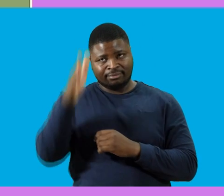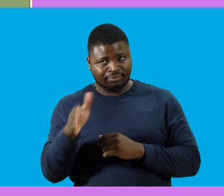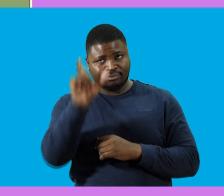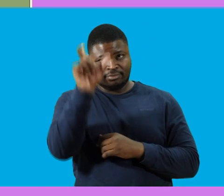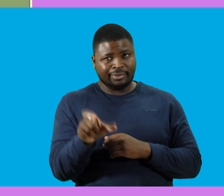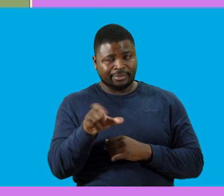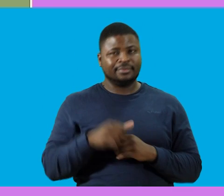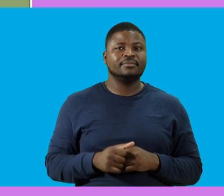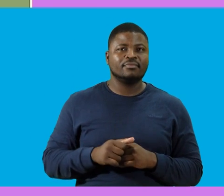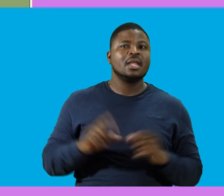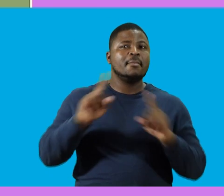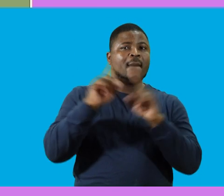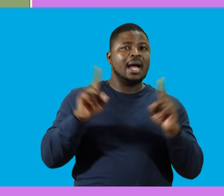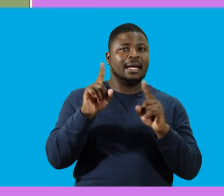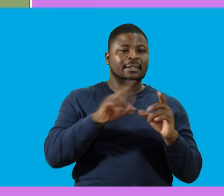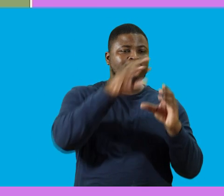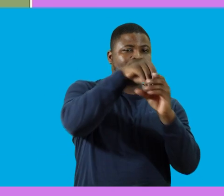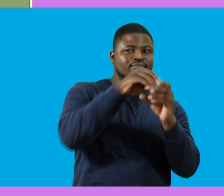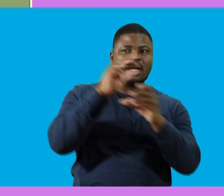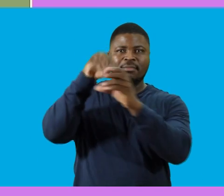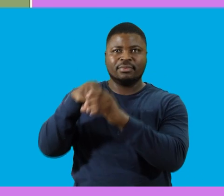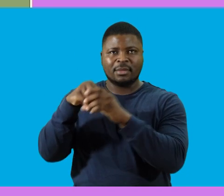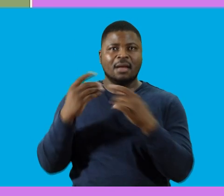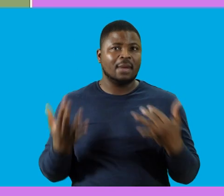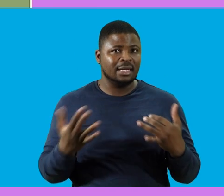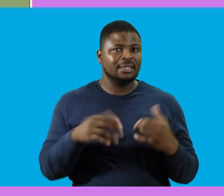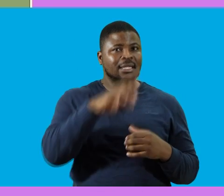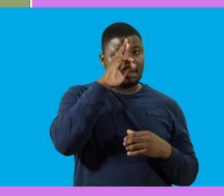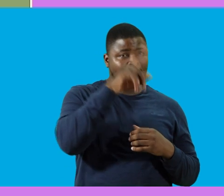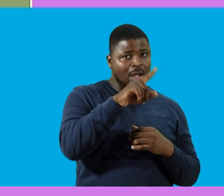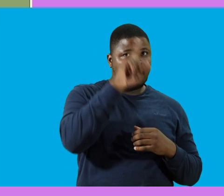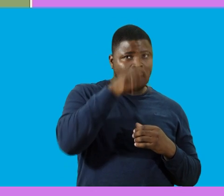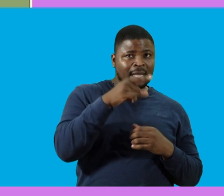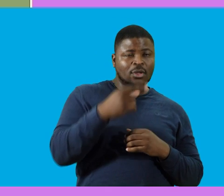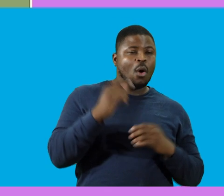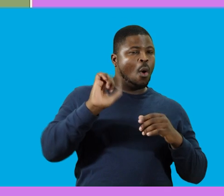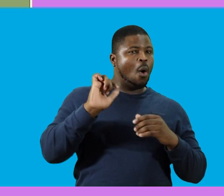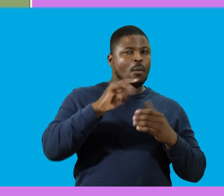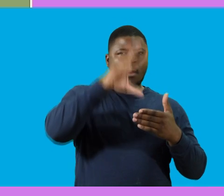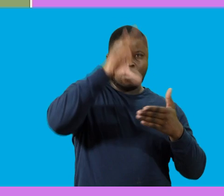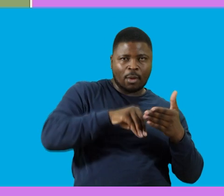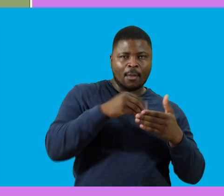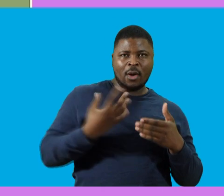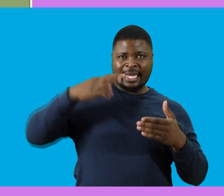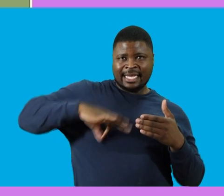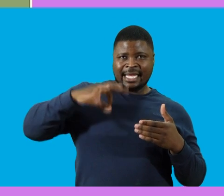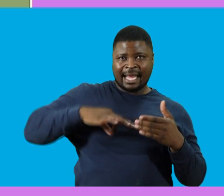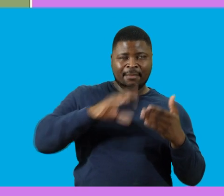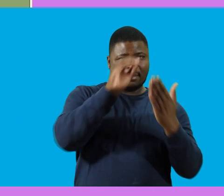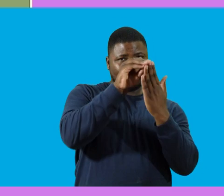But what is in it? The first thing is you list all your income. If it's